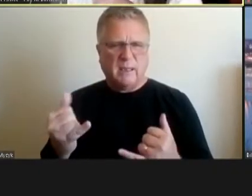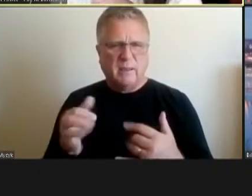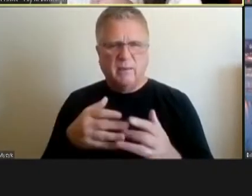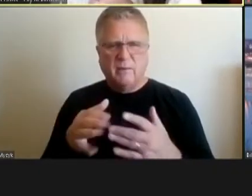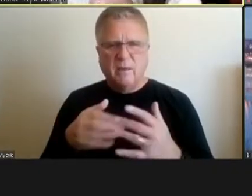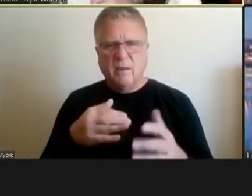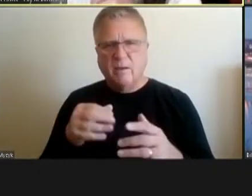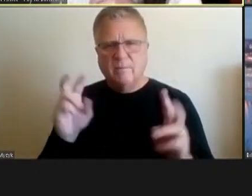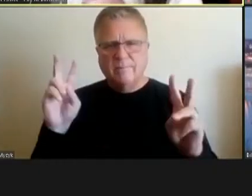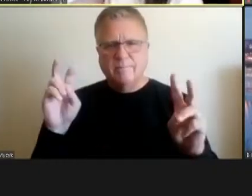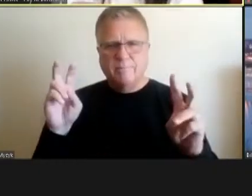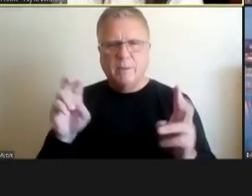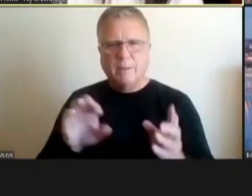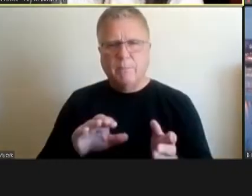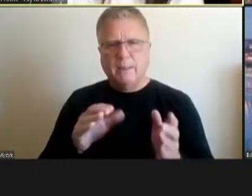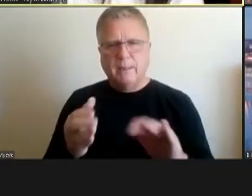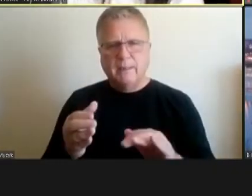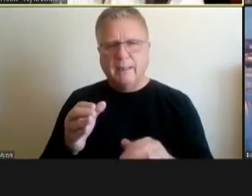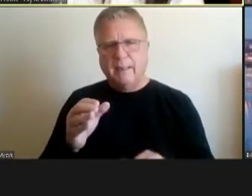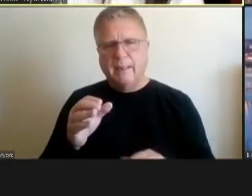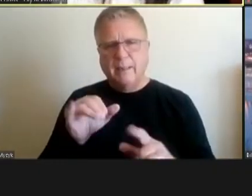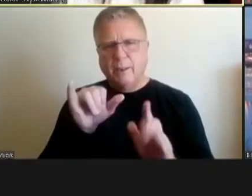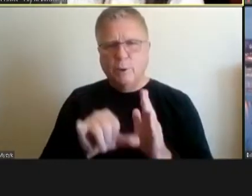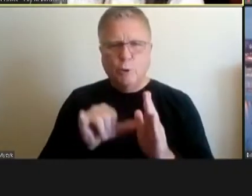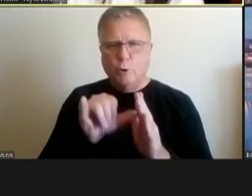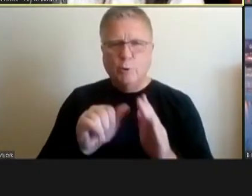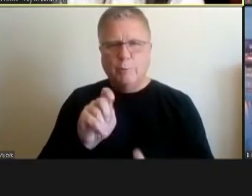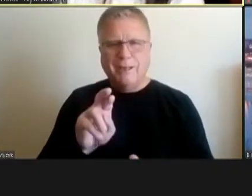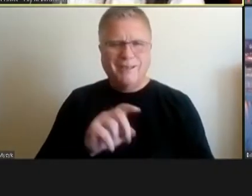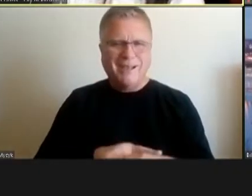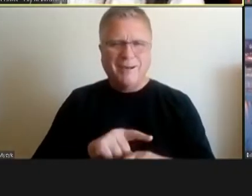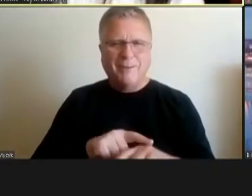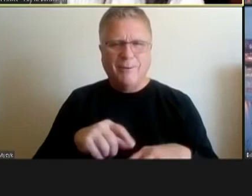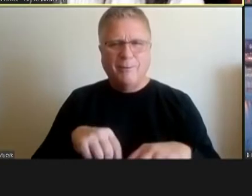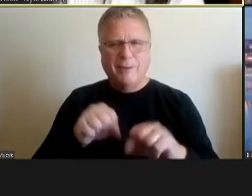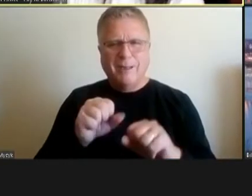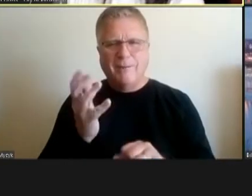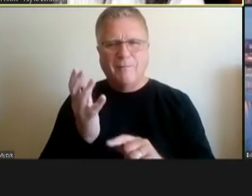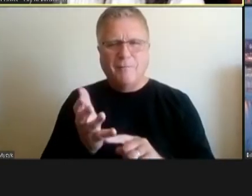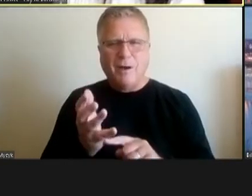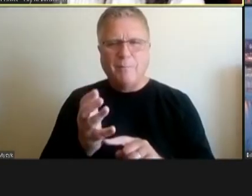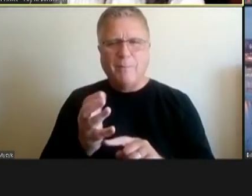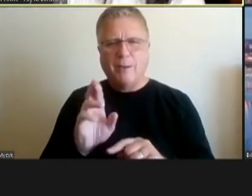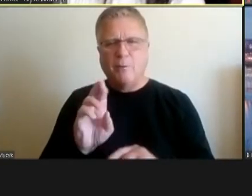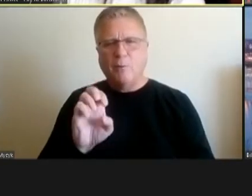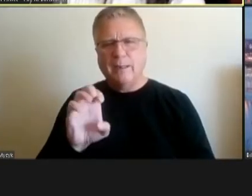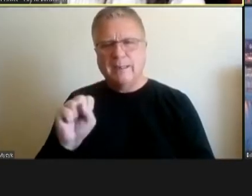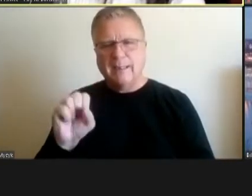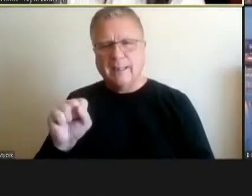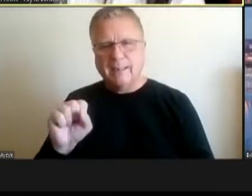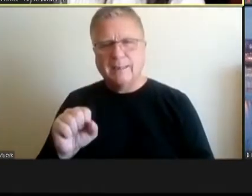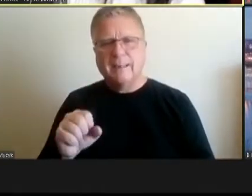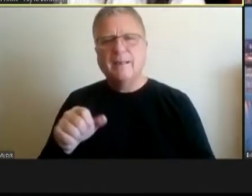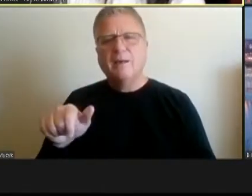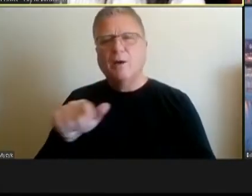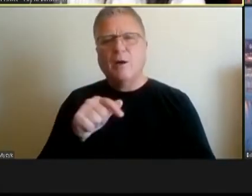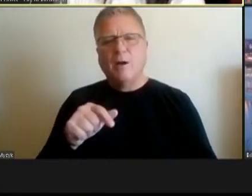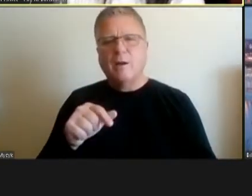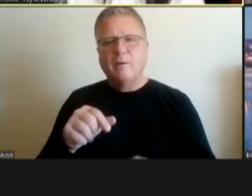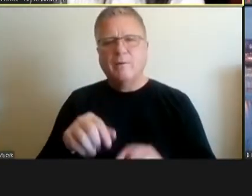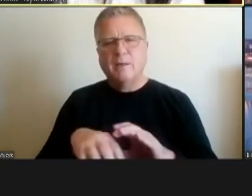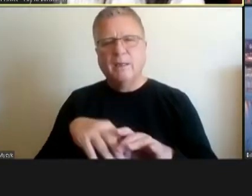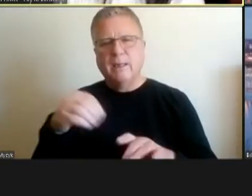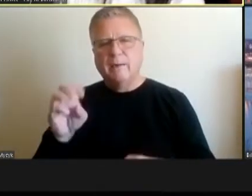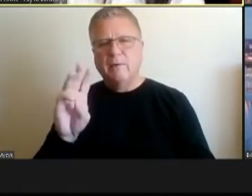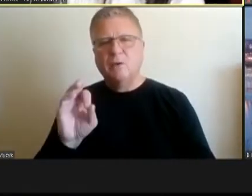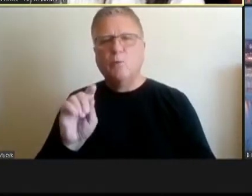dead YouTube air time. We'll take a 5-minute recess, and that way we can get you all out of the webinar and